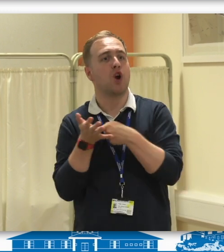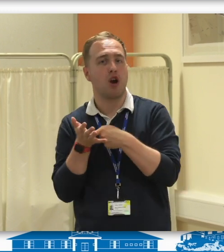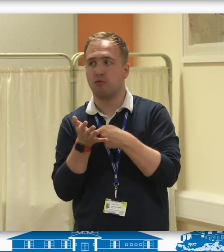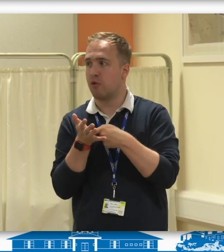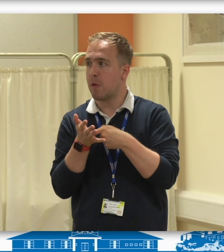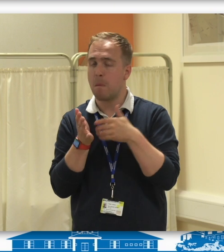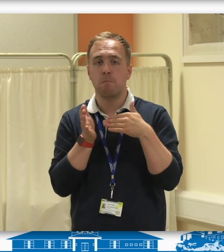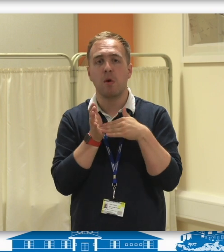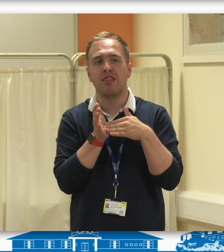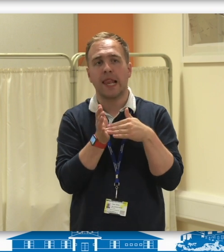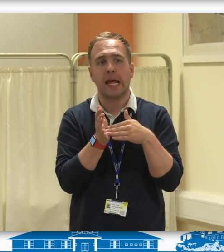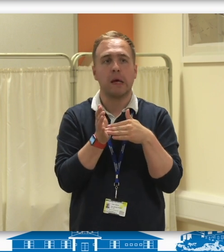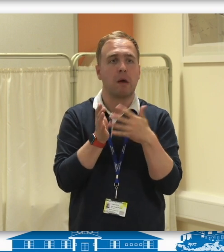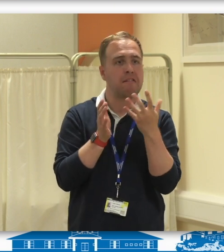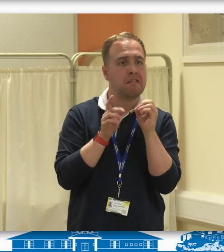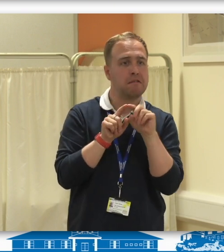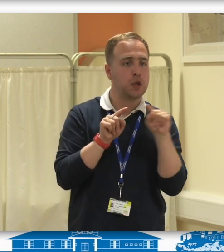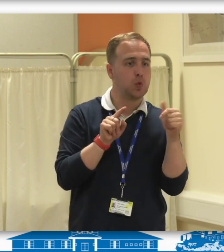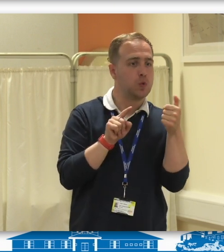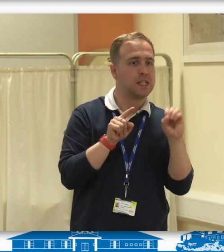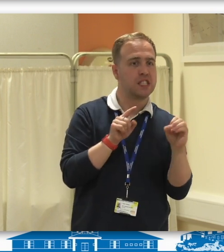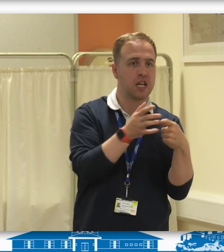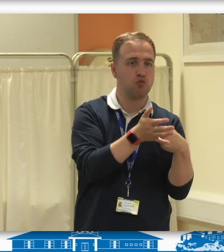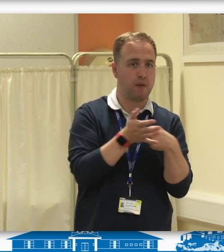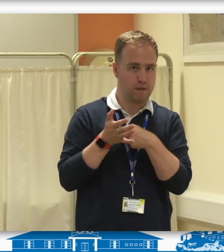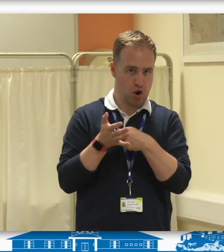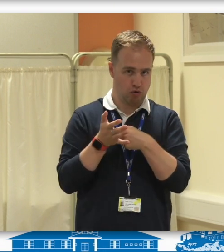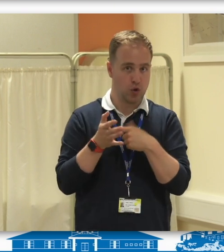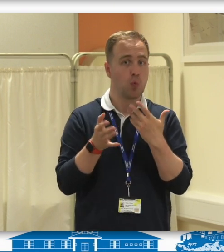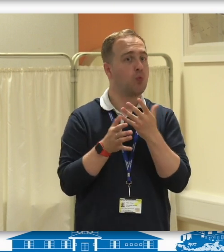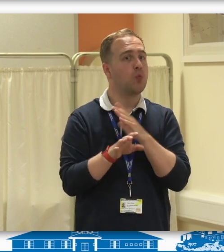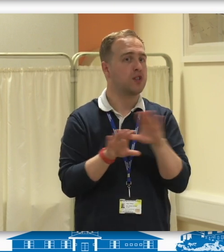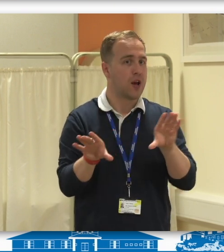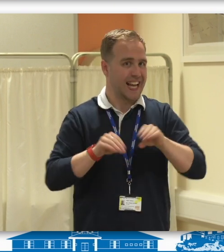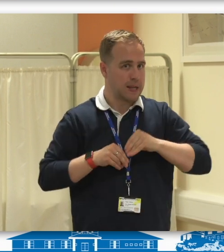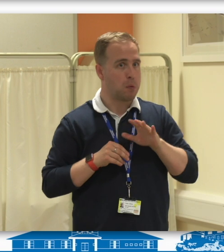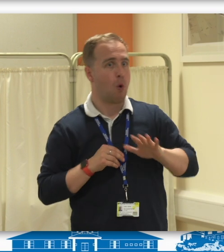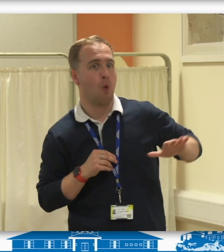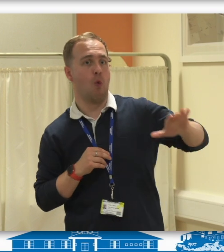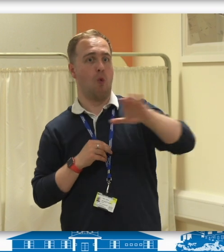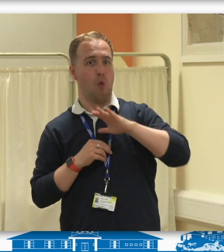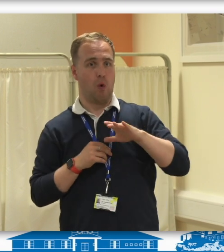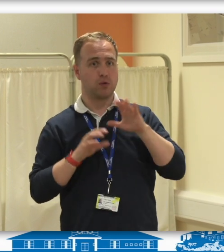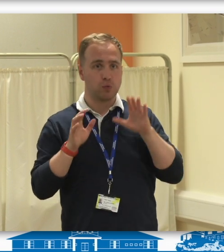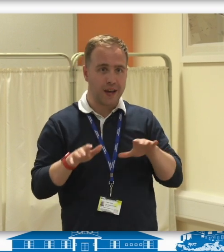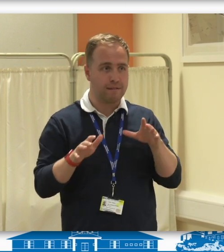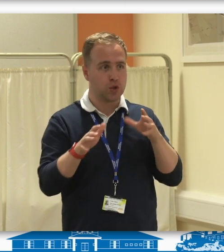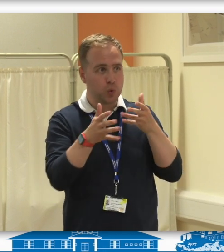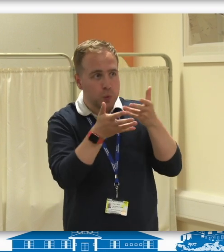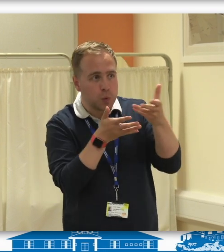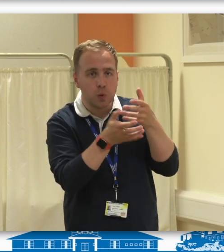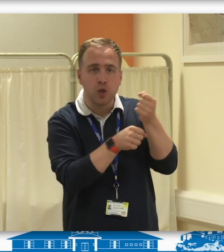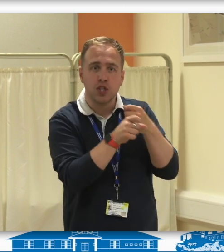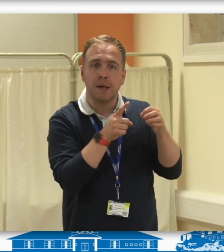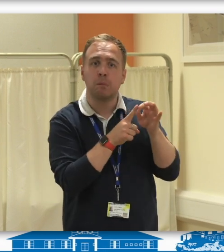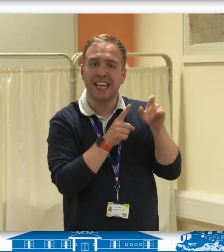in monthly about 50 and 60 referrals a month. It's not to say that we accept all of those, because again, we do have to liaise with GPs. We